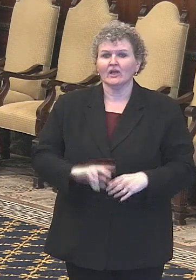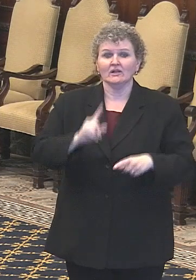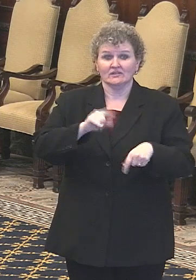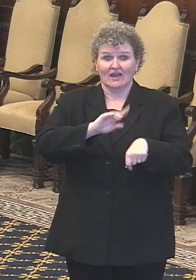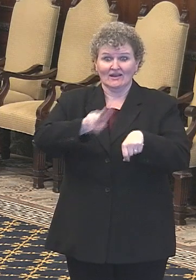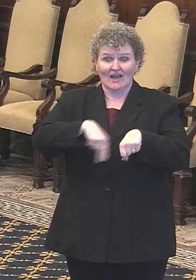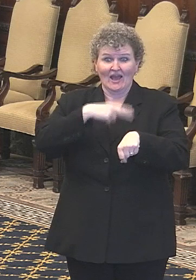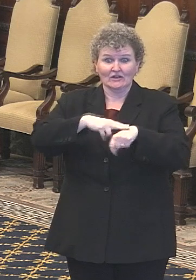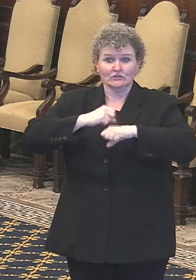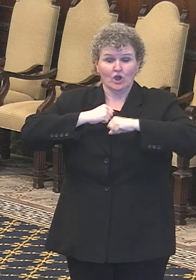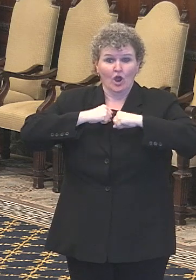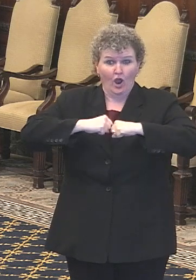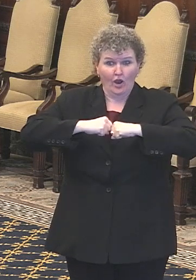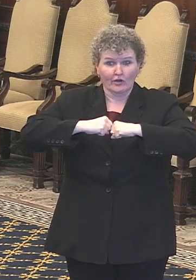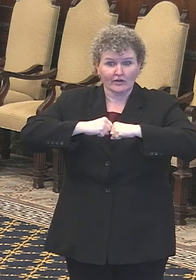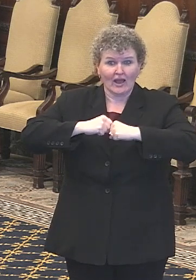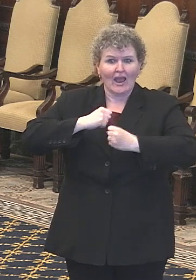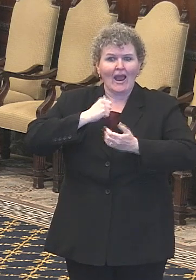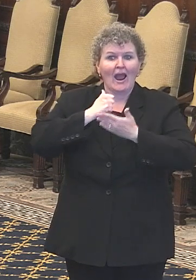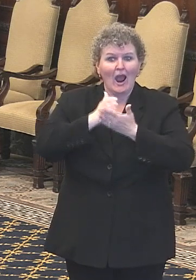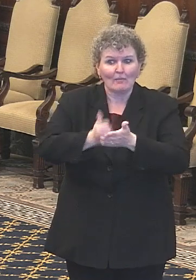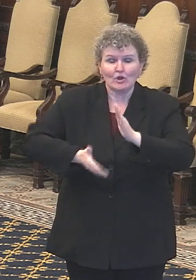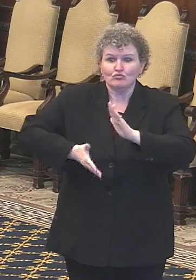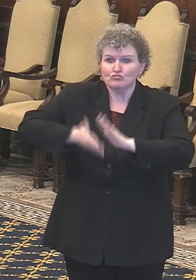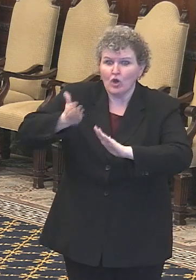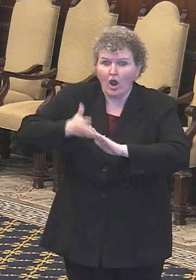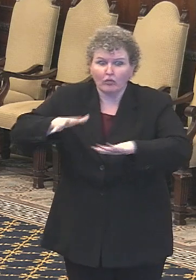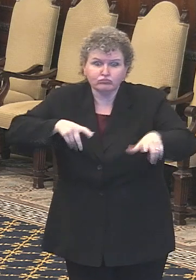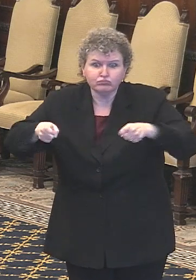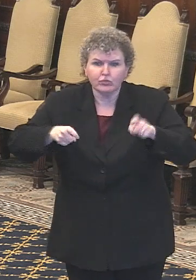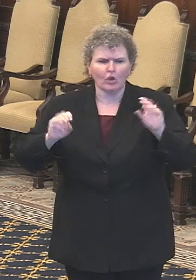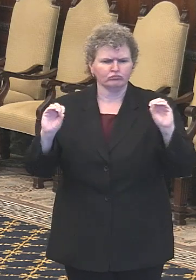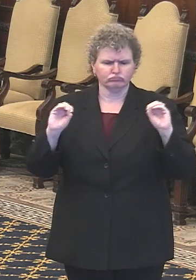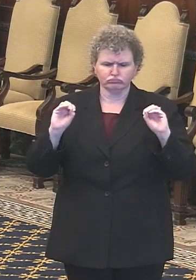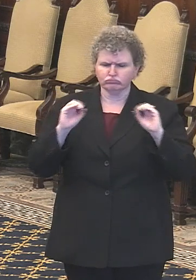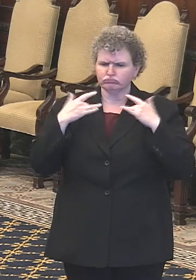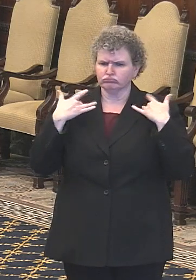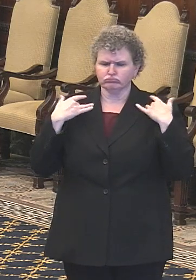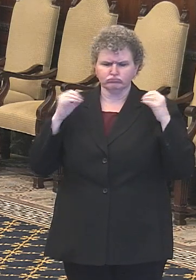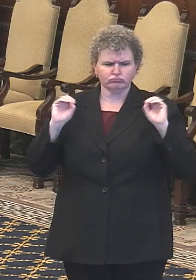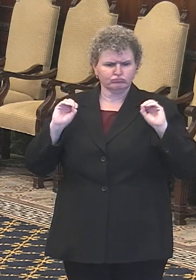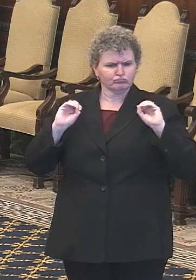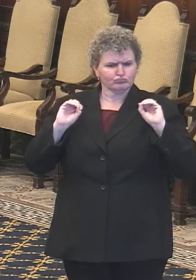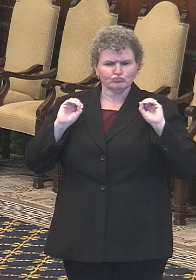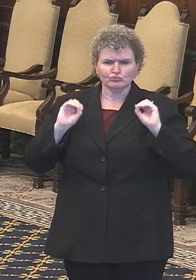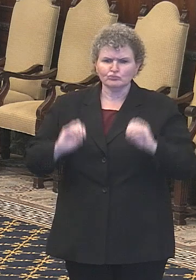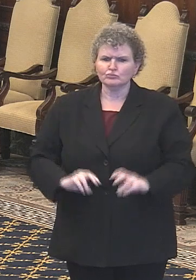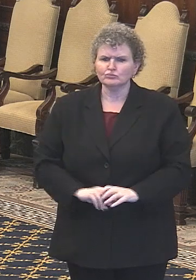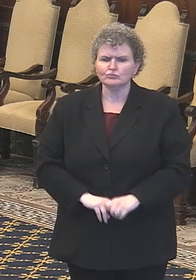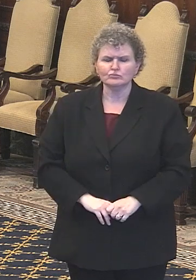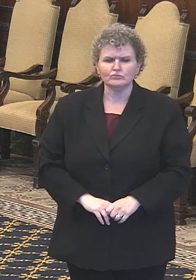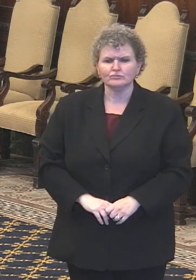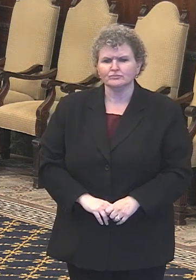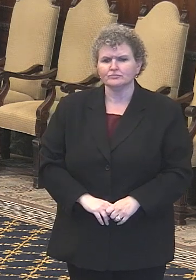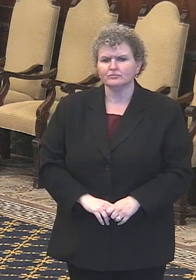is January, February, March. So it doesn't really indicate the revenues that we have lost as a result of